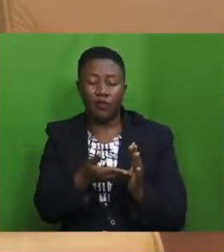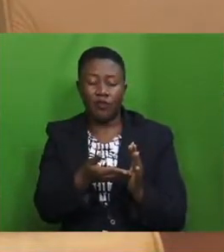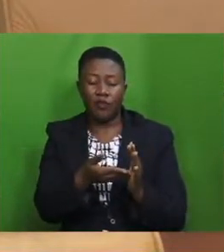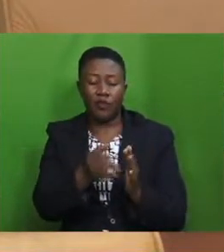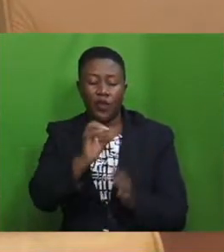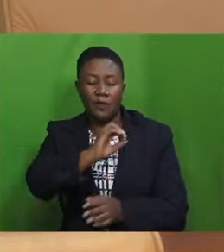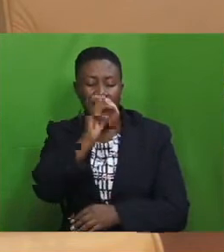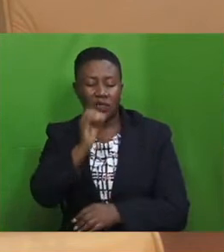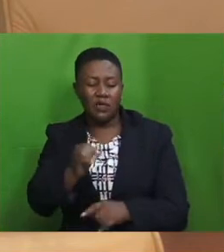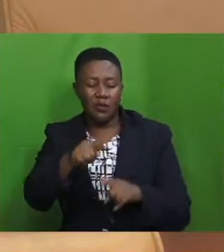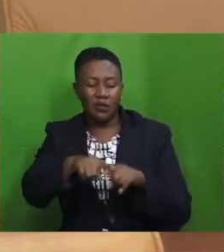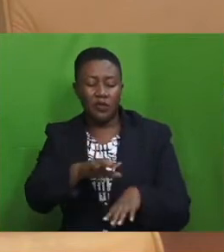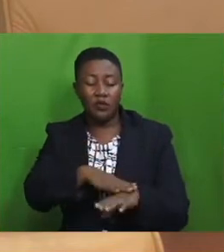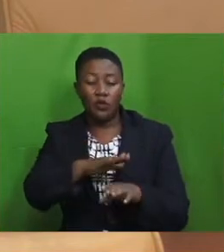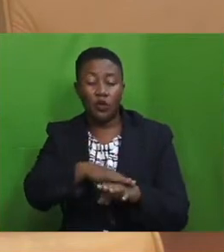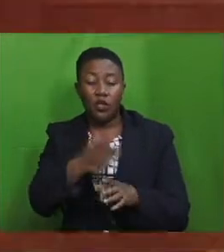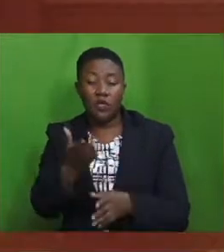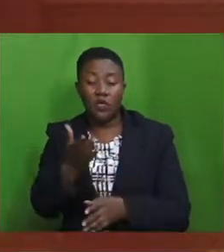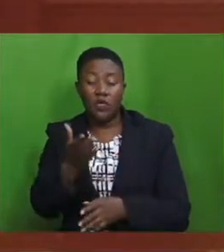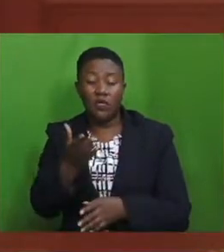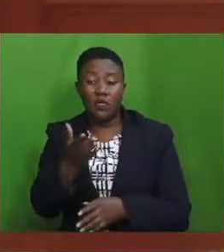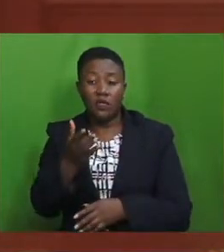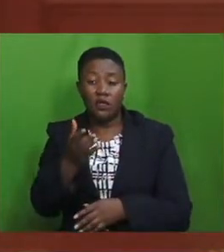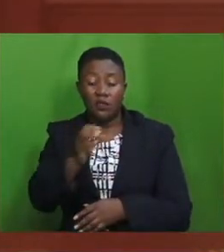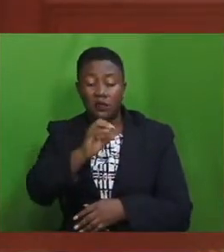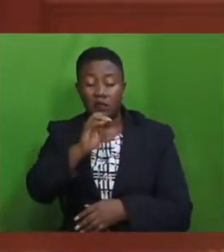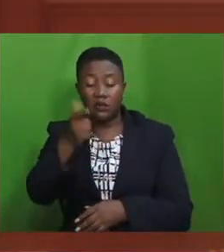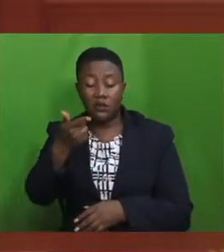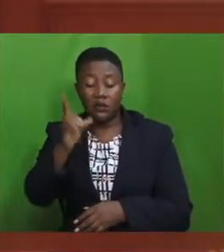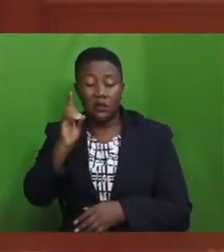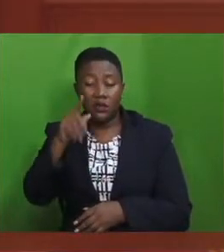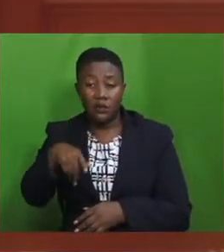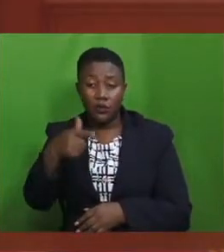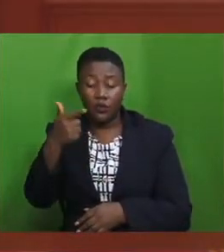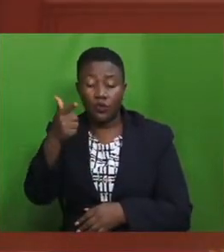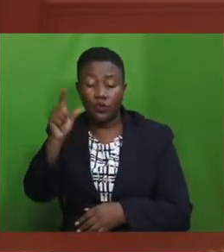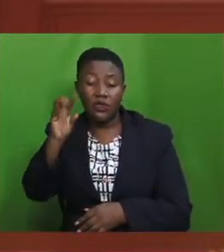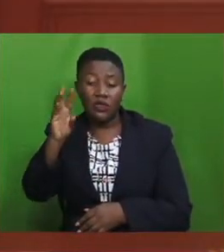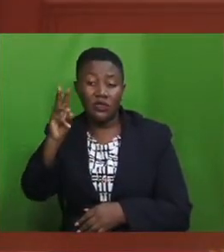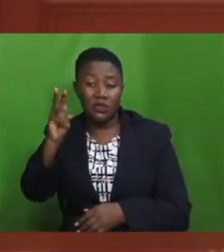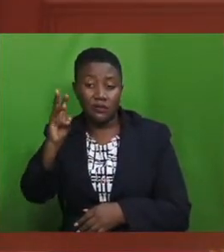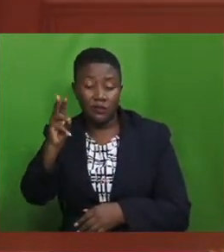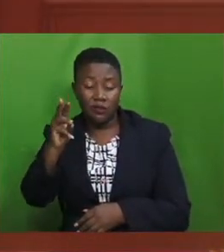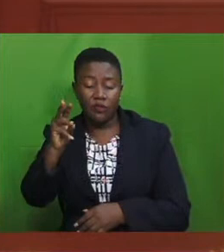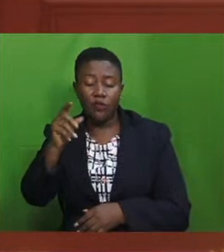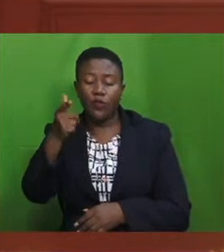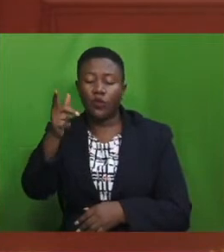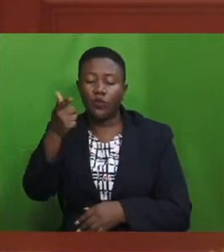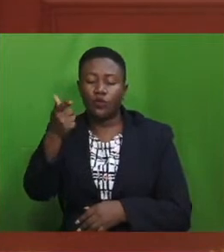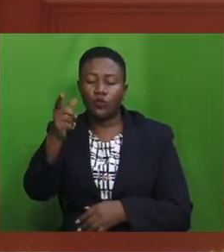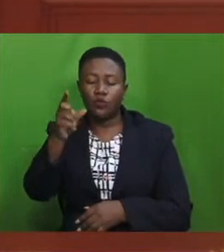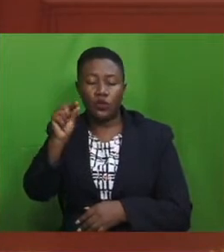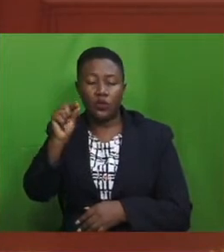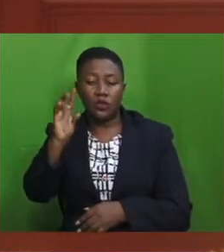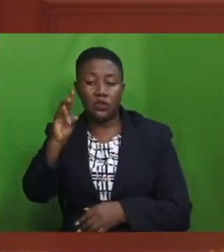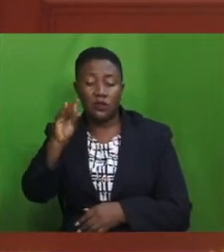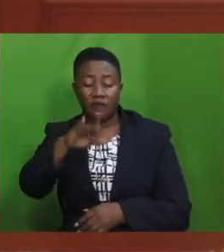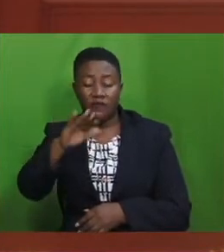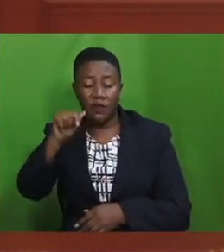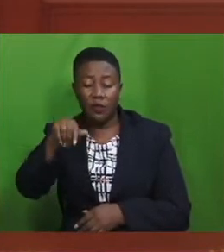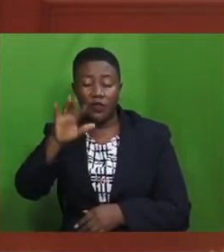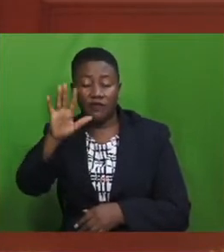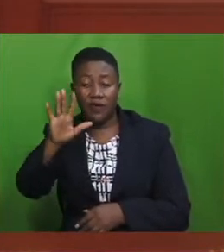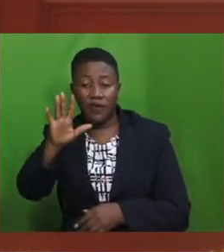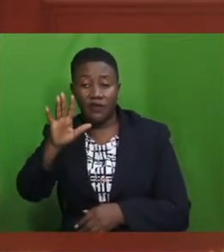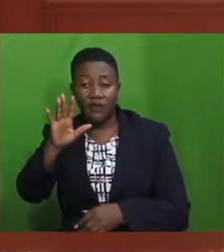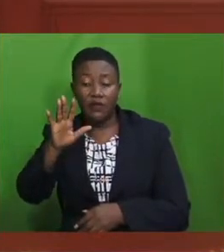GDP. 2016, it was 56.8%, 2017, 55.5%,